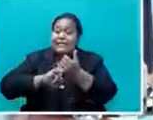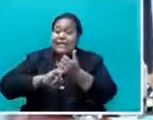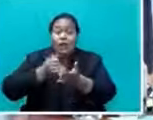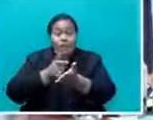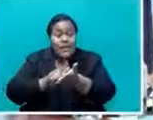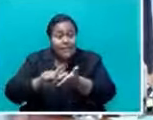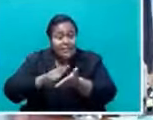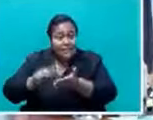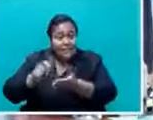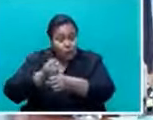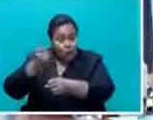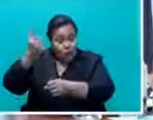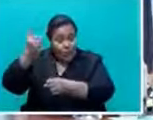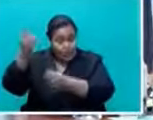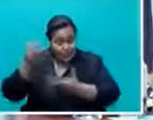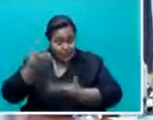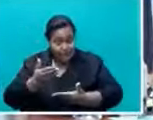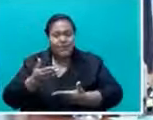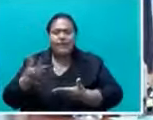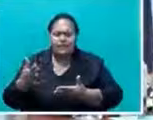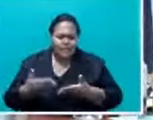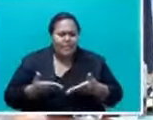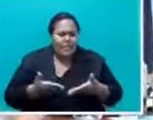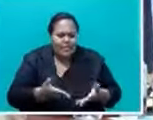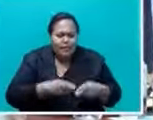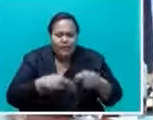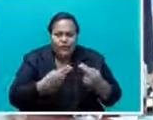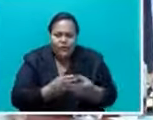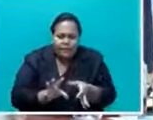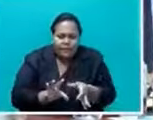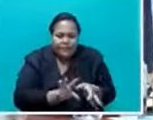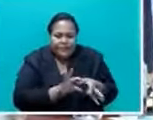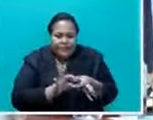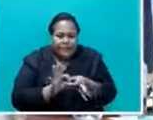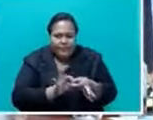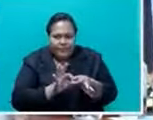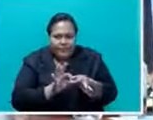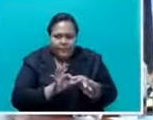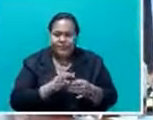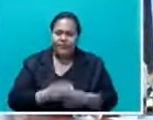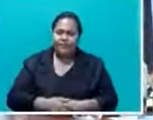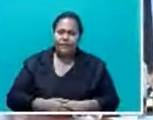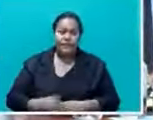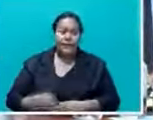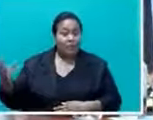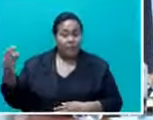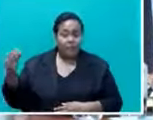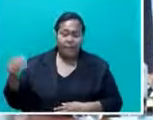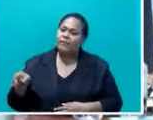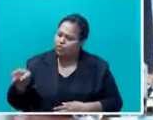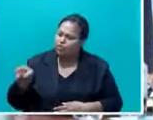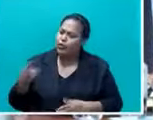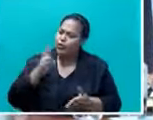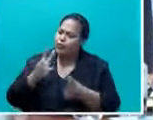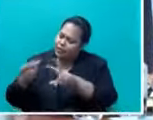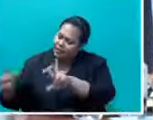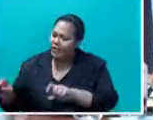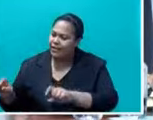to the family. Order. Young women, survey and report, Honorable Minister for